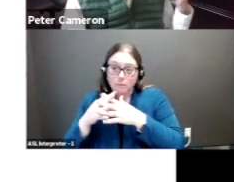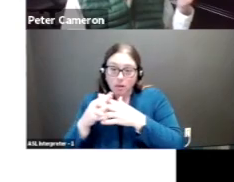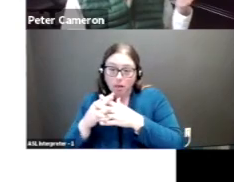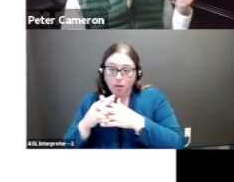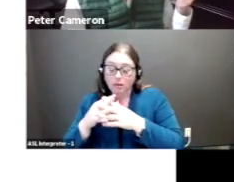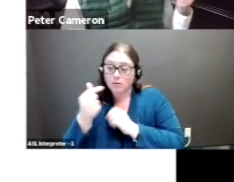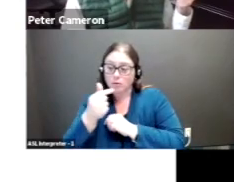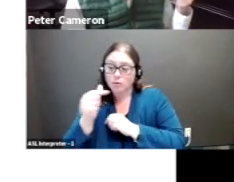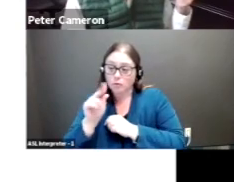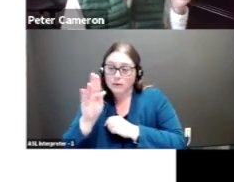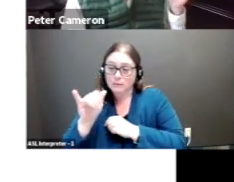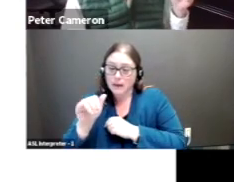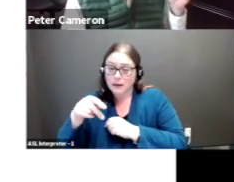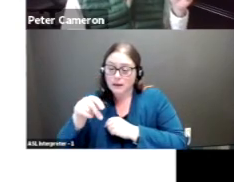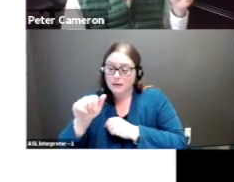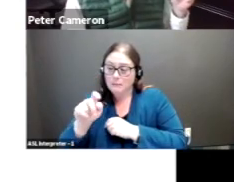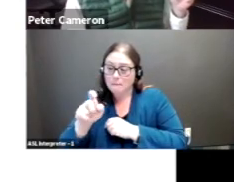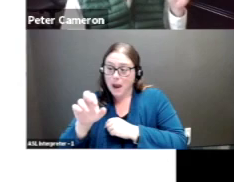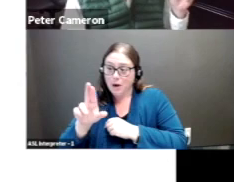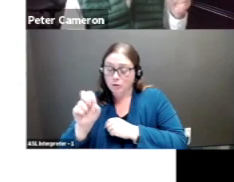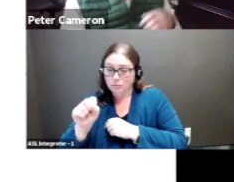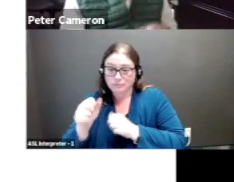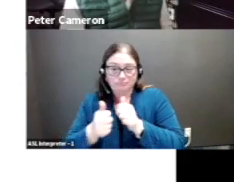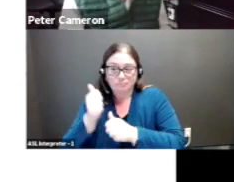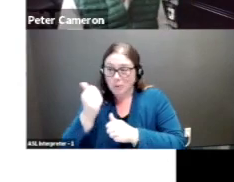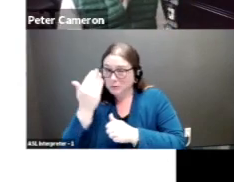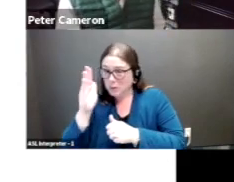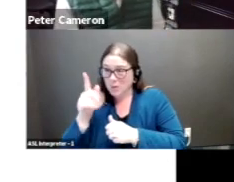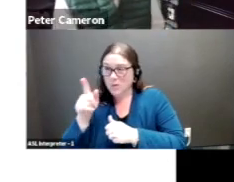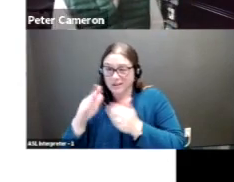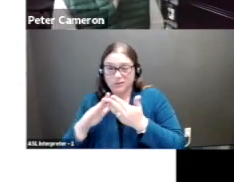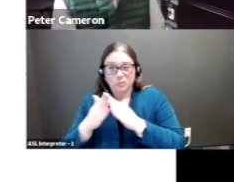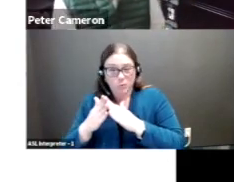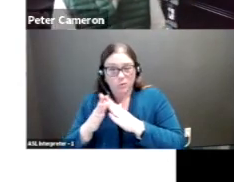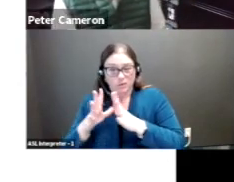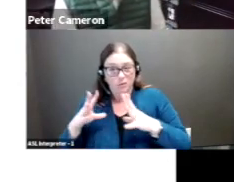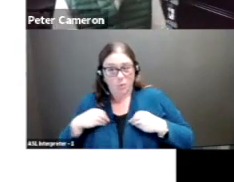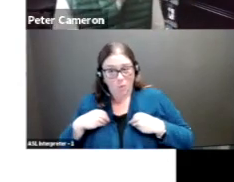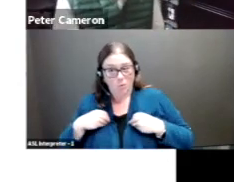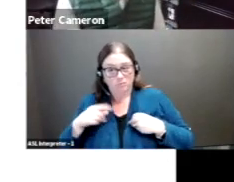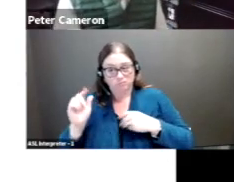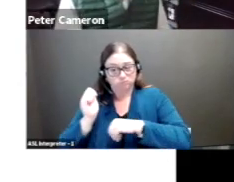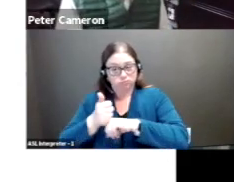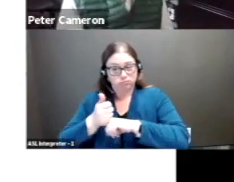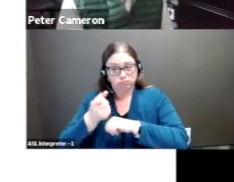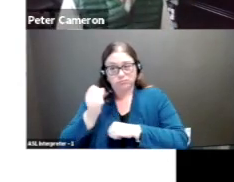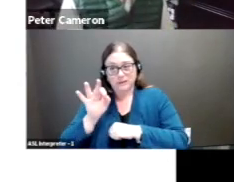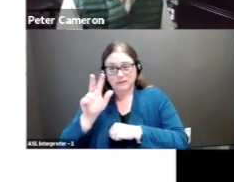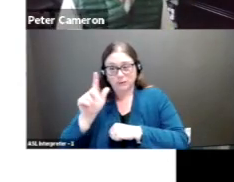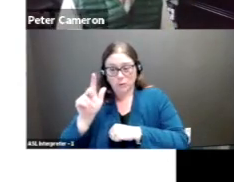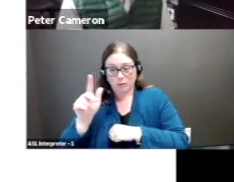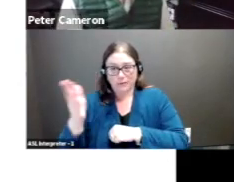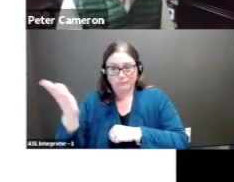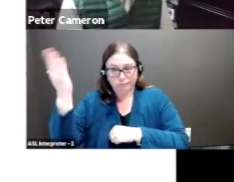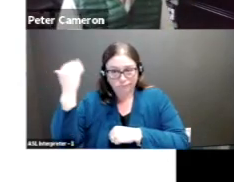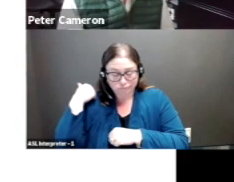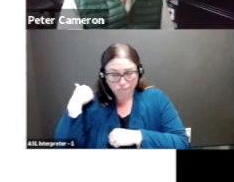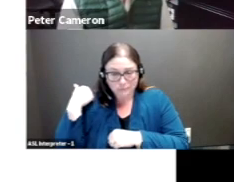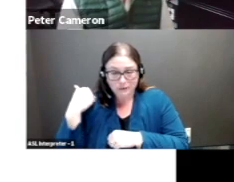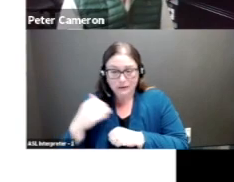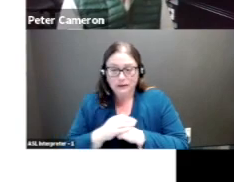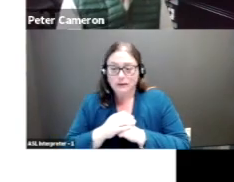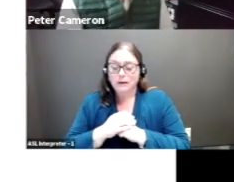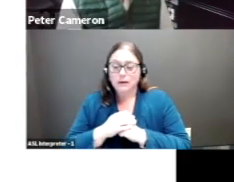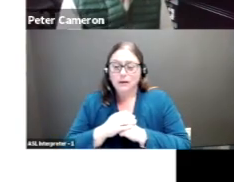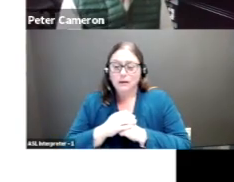of people, again, don't realize that it is community owned. It was started in 1923. And they